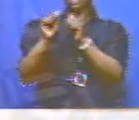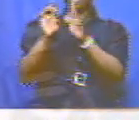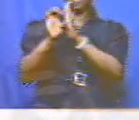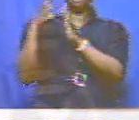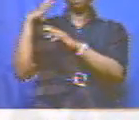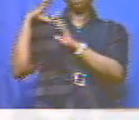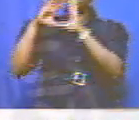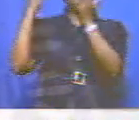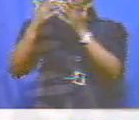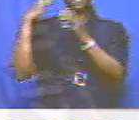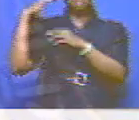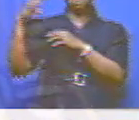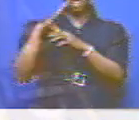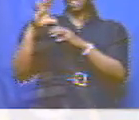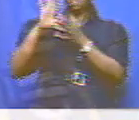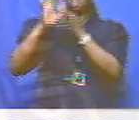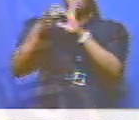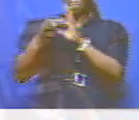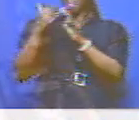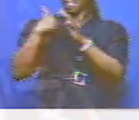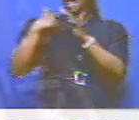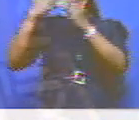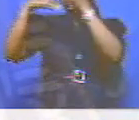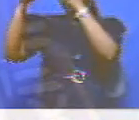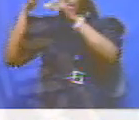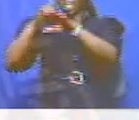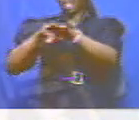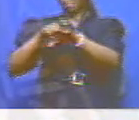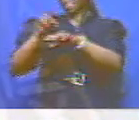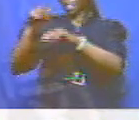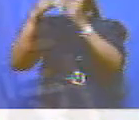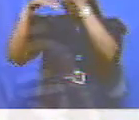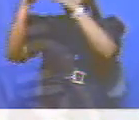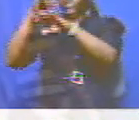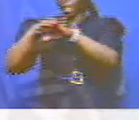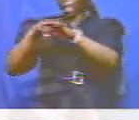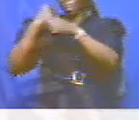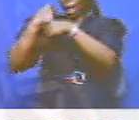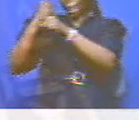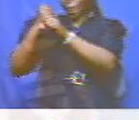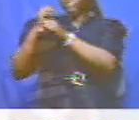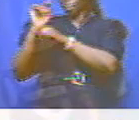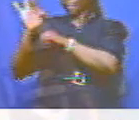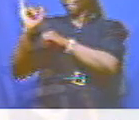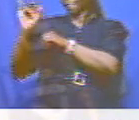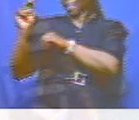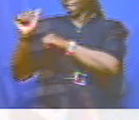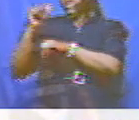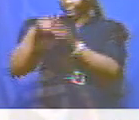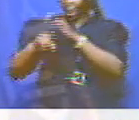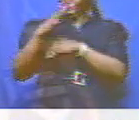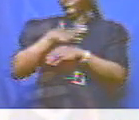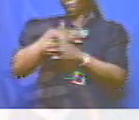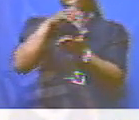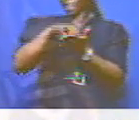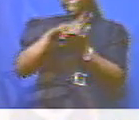Olympics, there are qualifying times. Okay. And these qualifying times are set by FINA. In our case, and